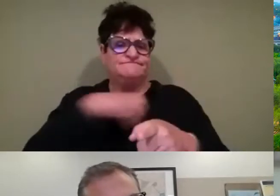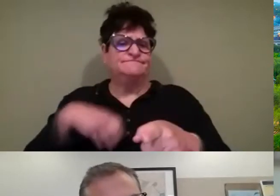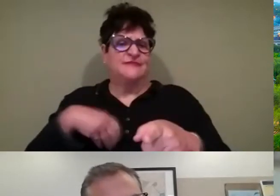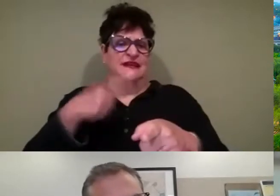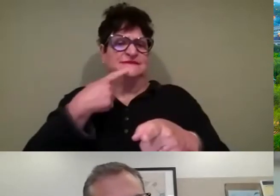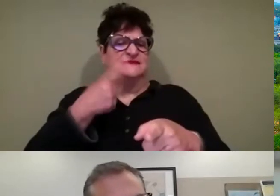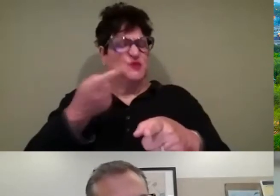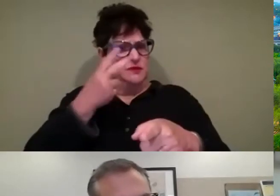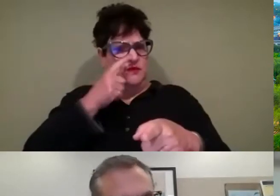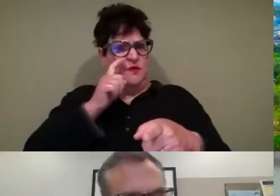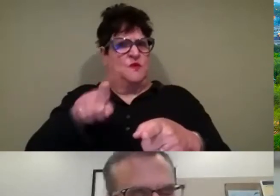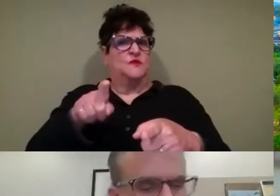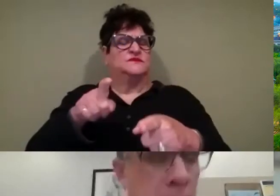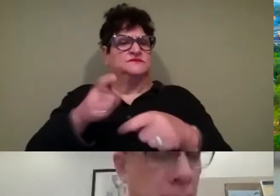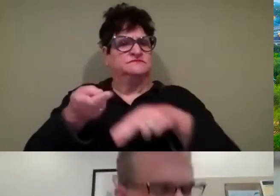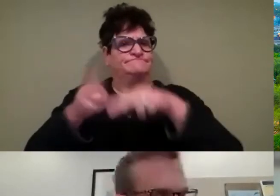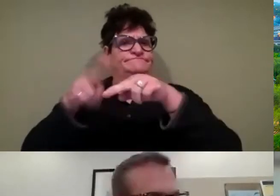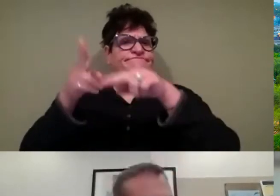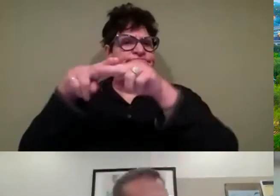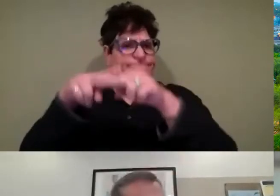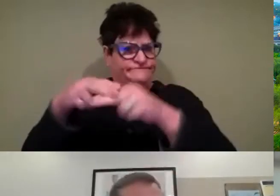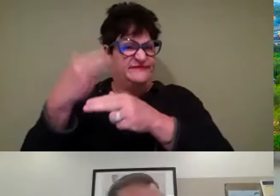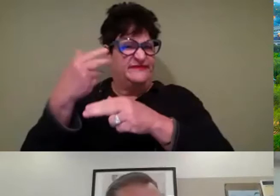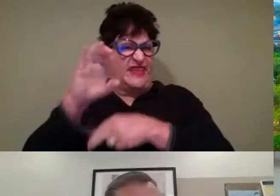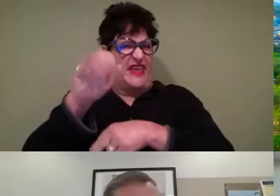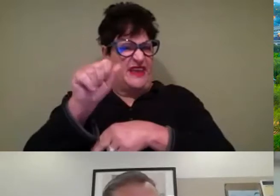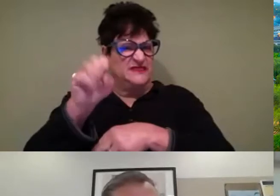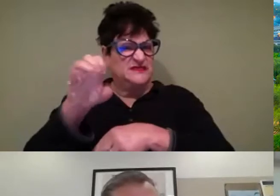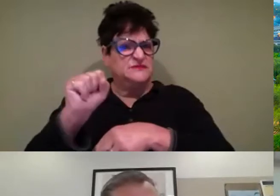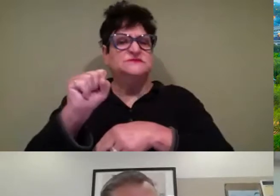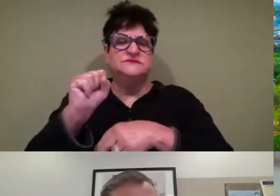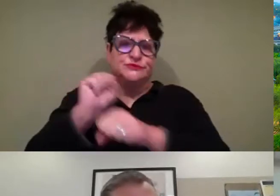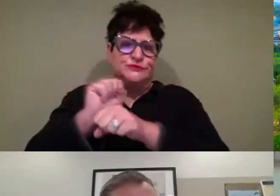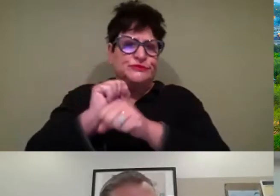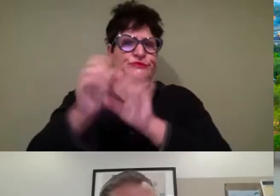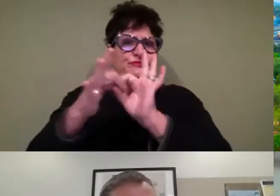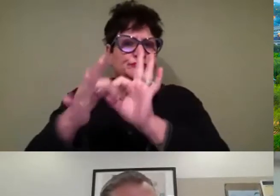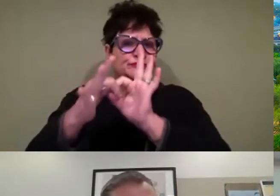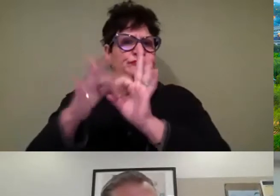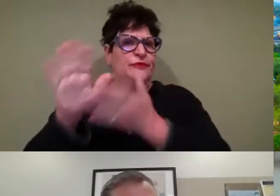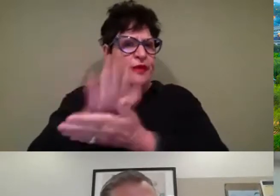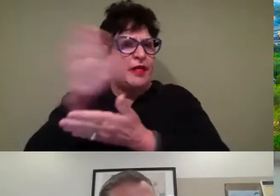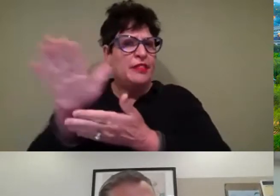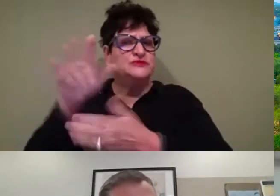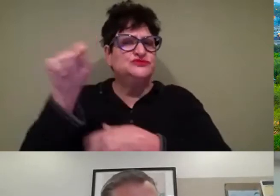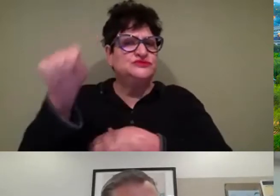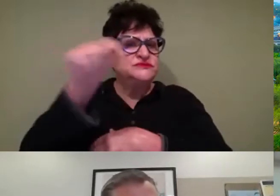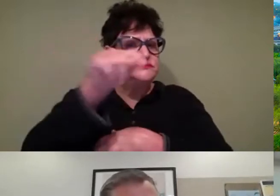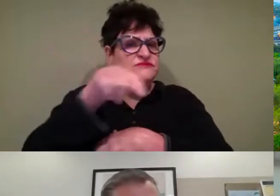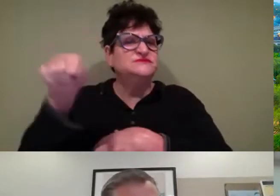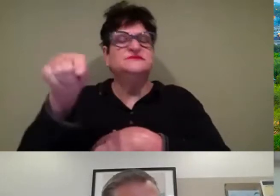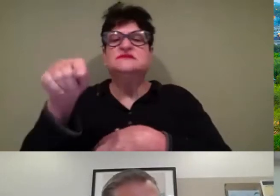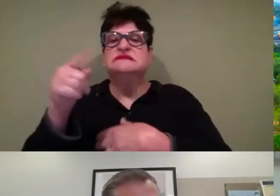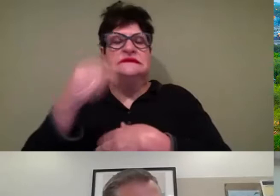in cases. And so we've been working diligently with the colleges in our area within any potential